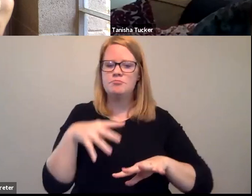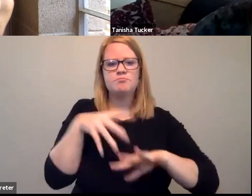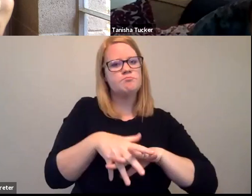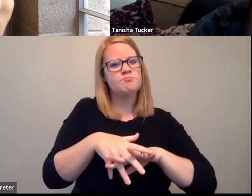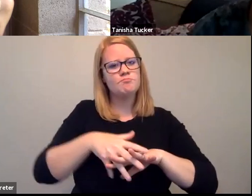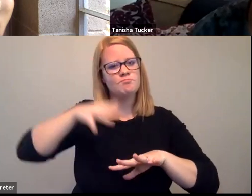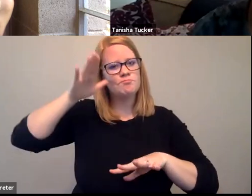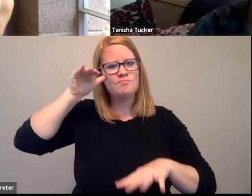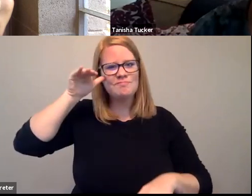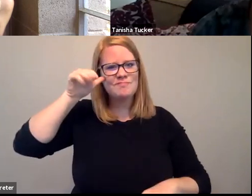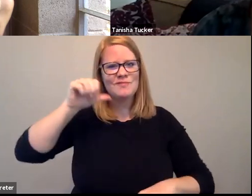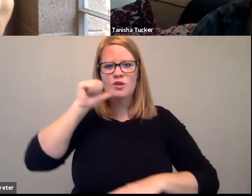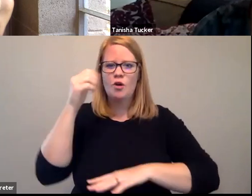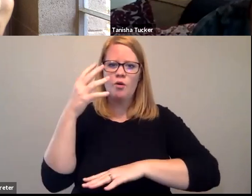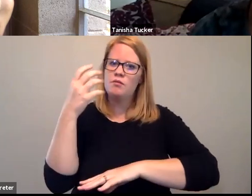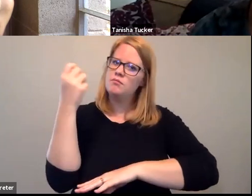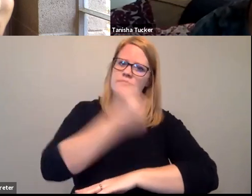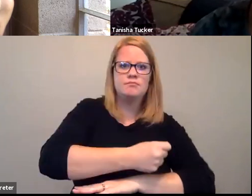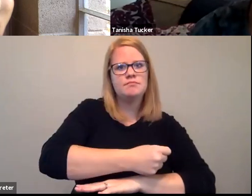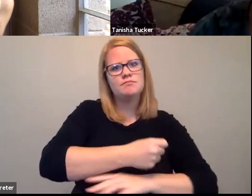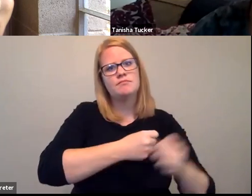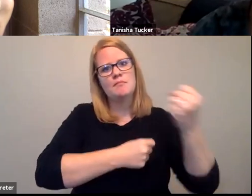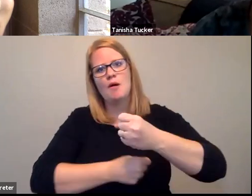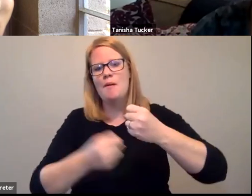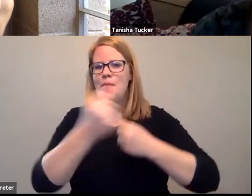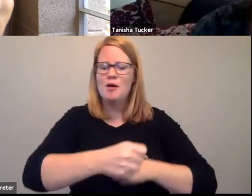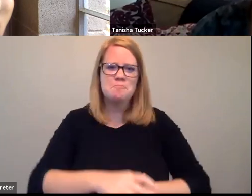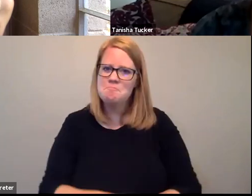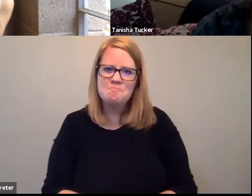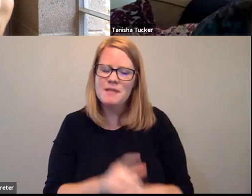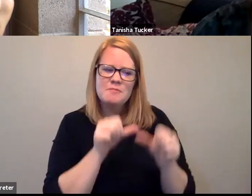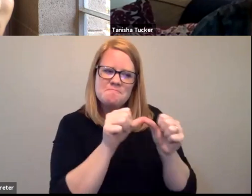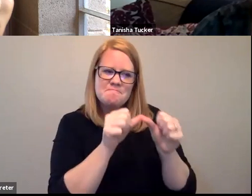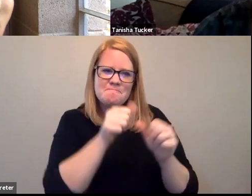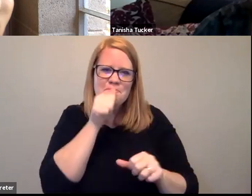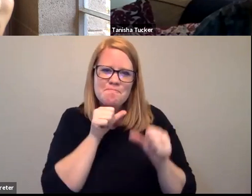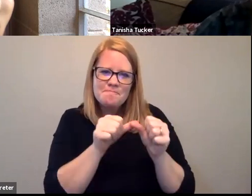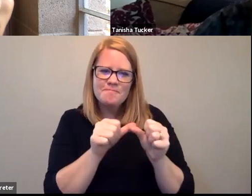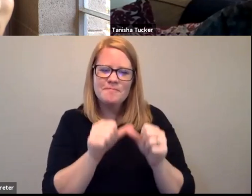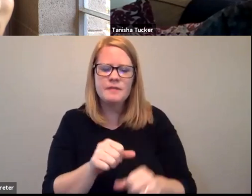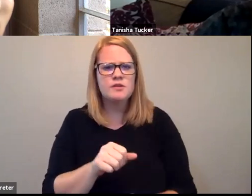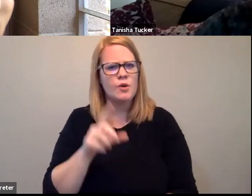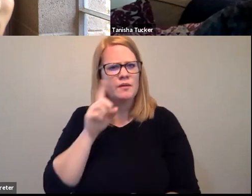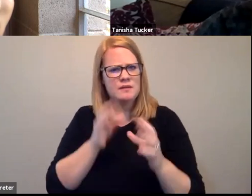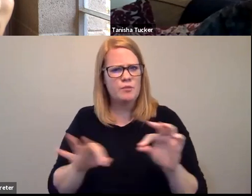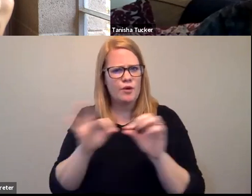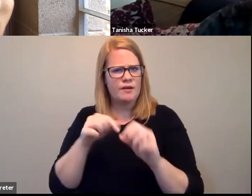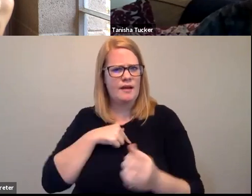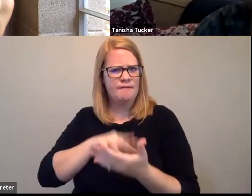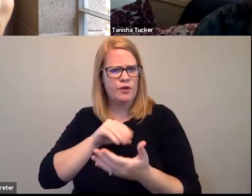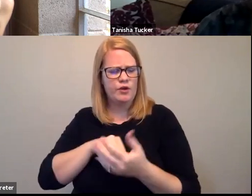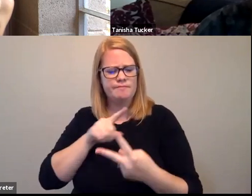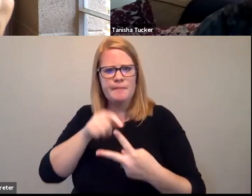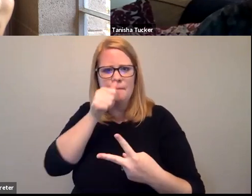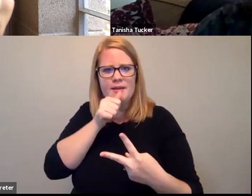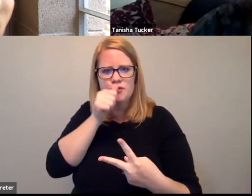they're standing and they keep going on. And I think those are the two things that I feel like I've learned